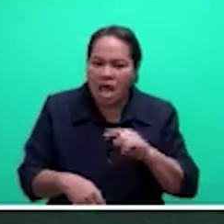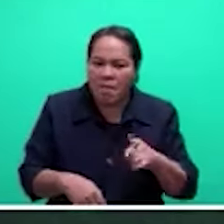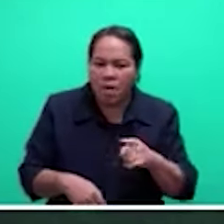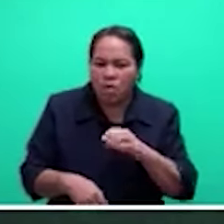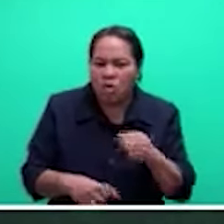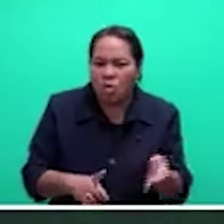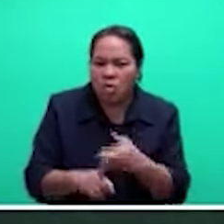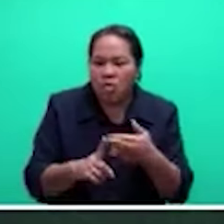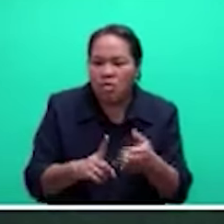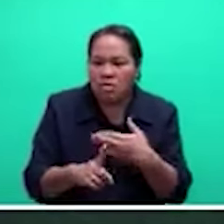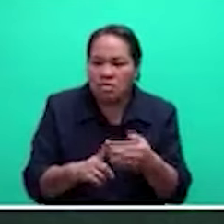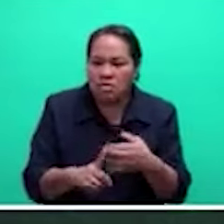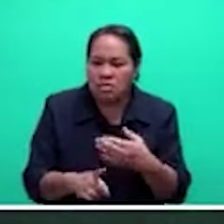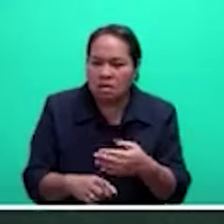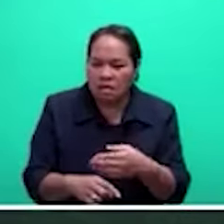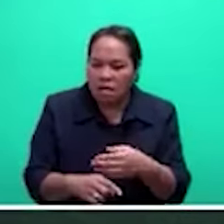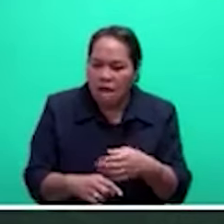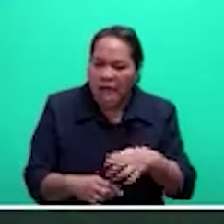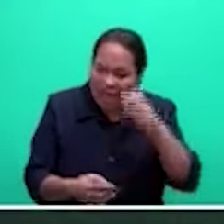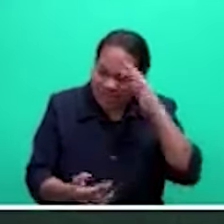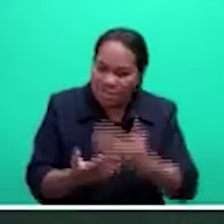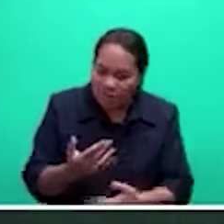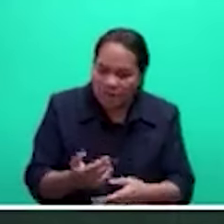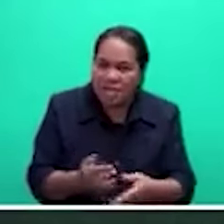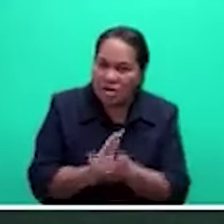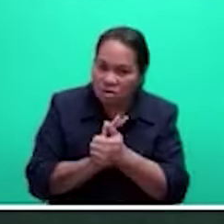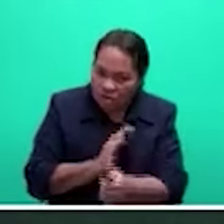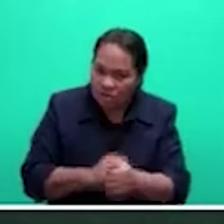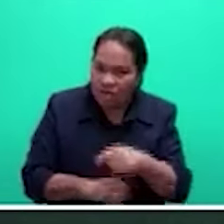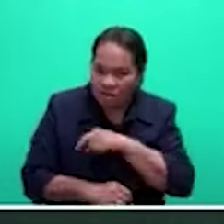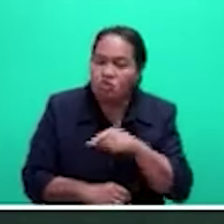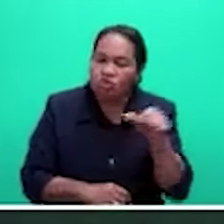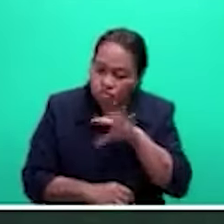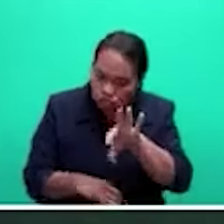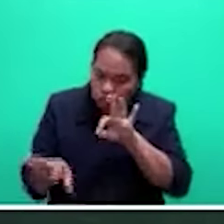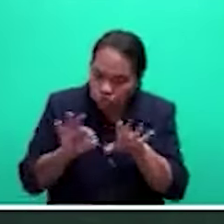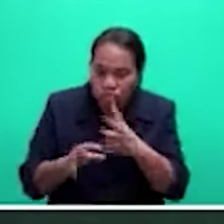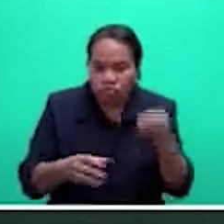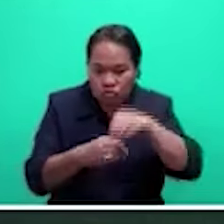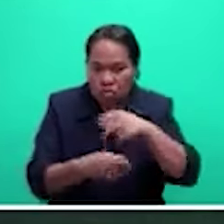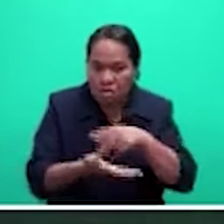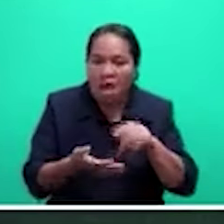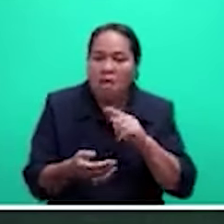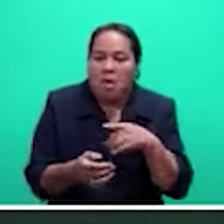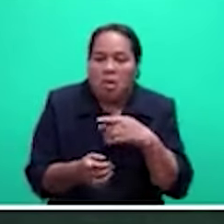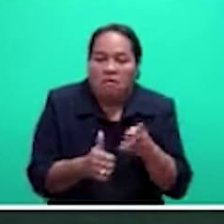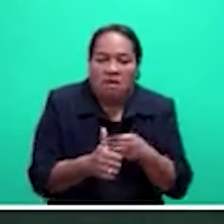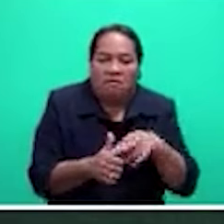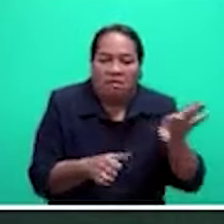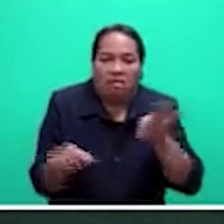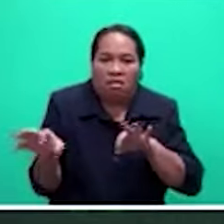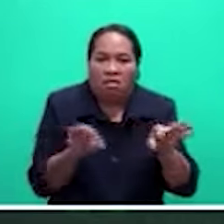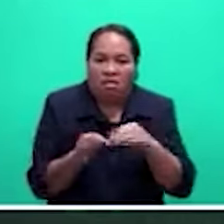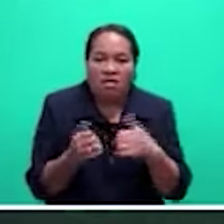We promote our friends. Opportunities for growth, such as greater jobs, higher living standards, and easier access to housing